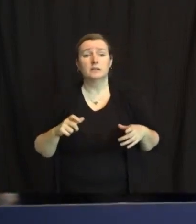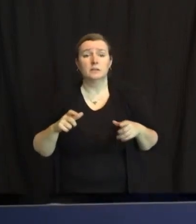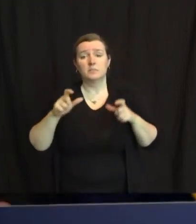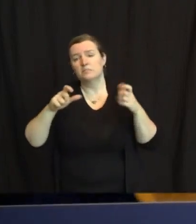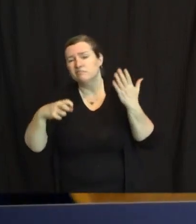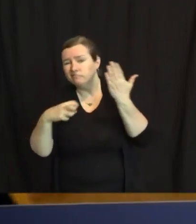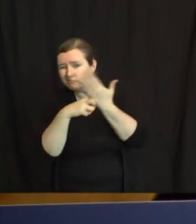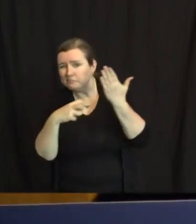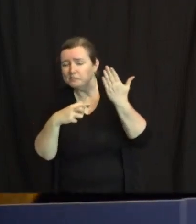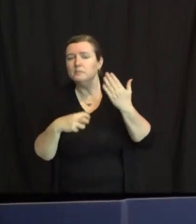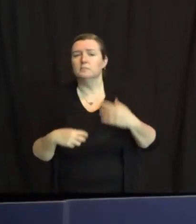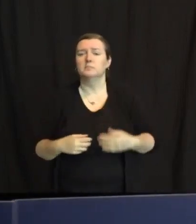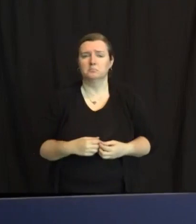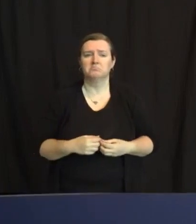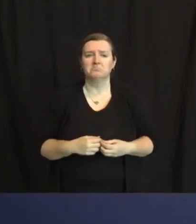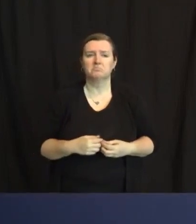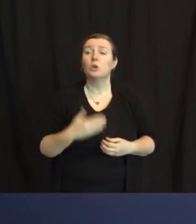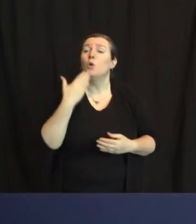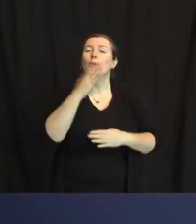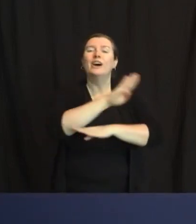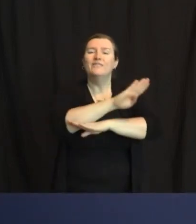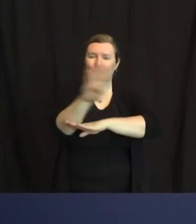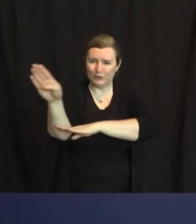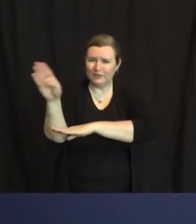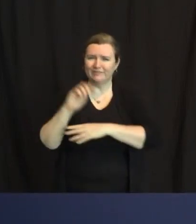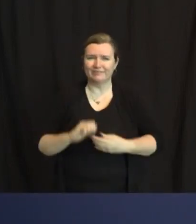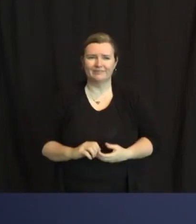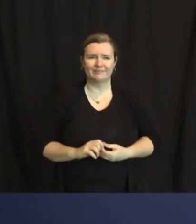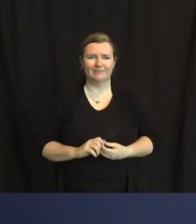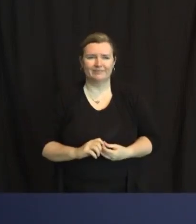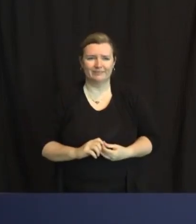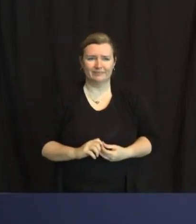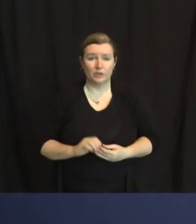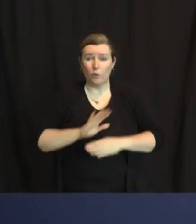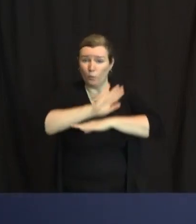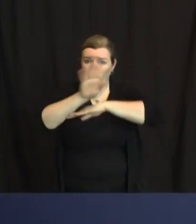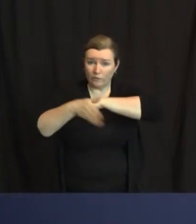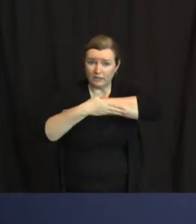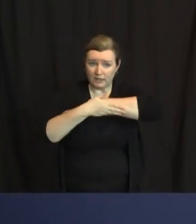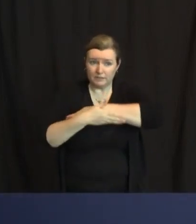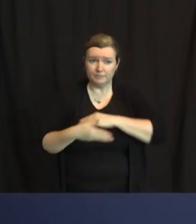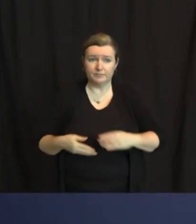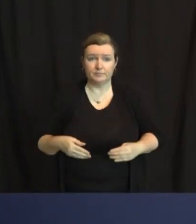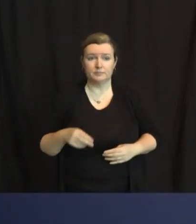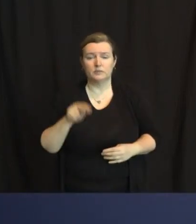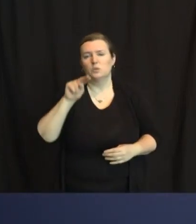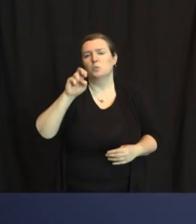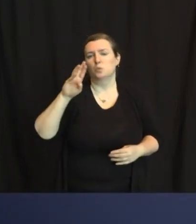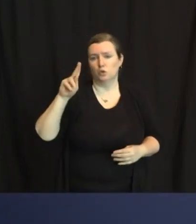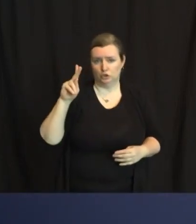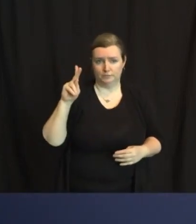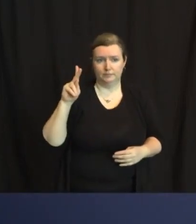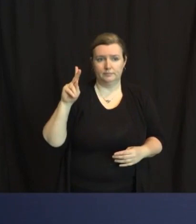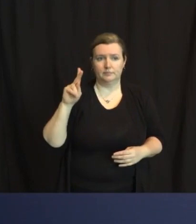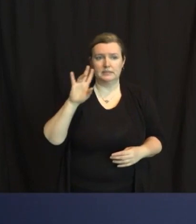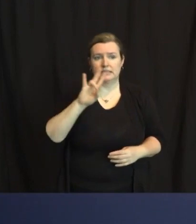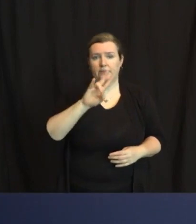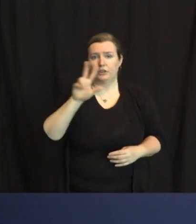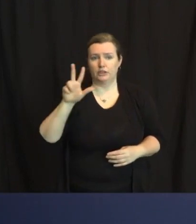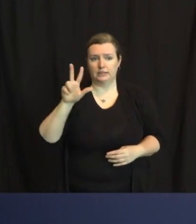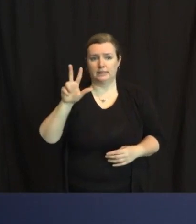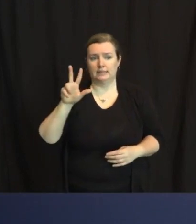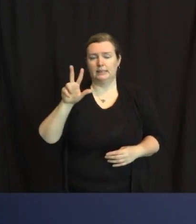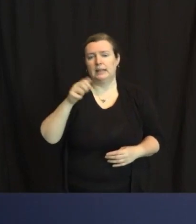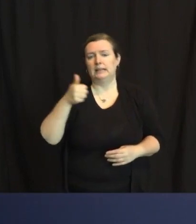Good afternoon, everybody. On the overnight compliance, Newark issued 73 EO violations.